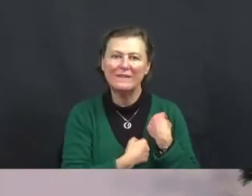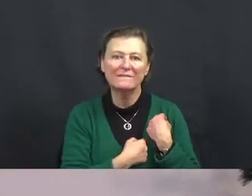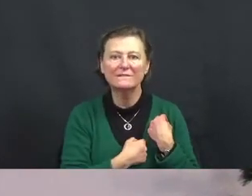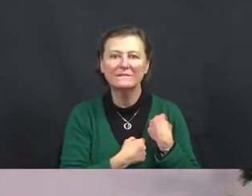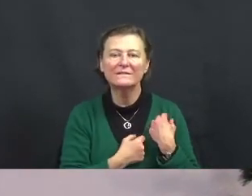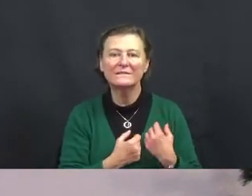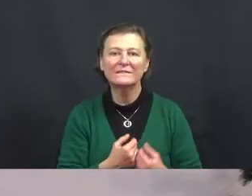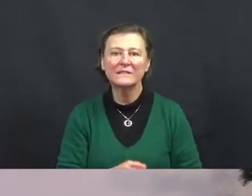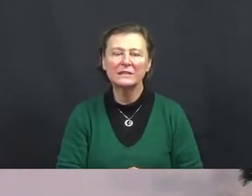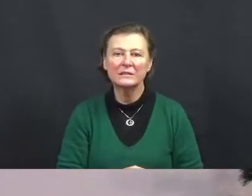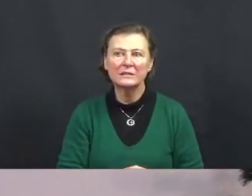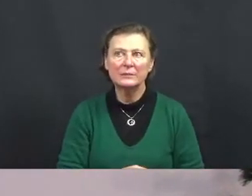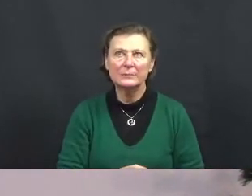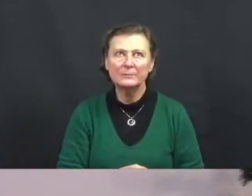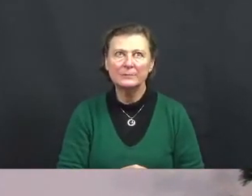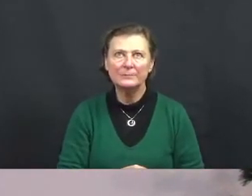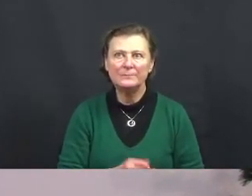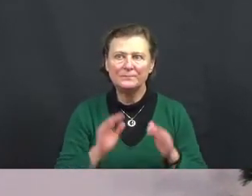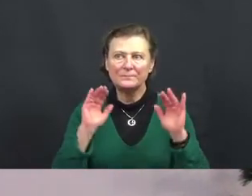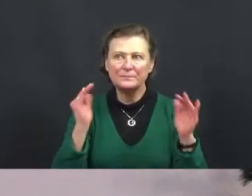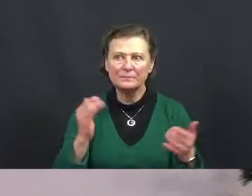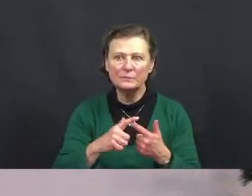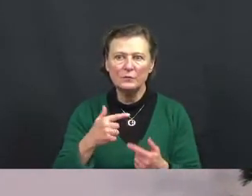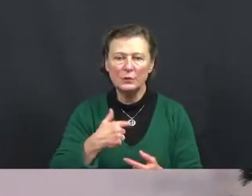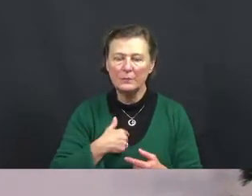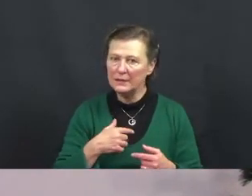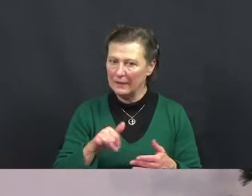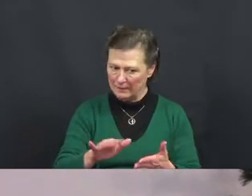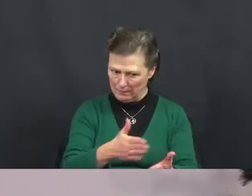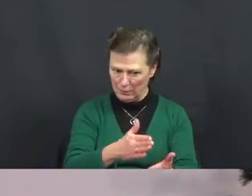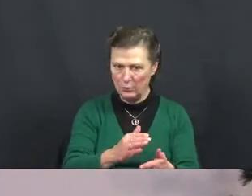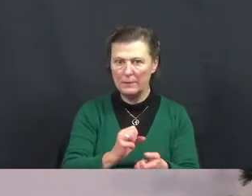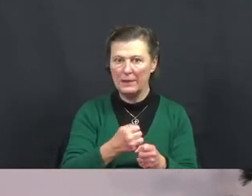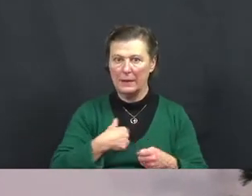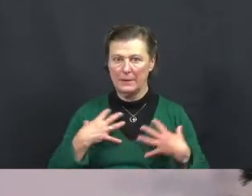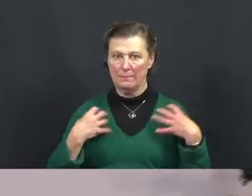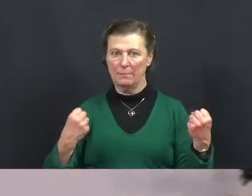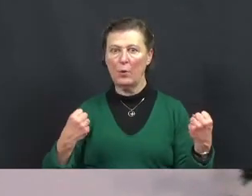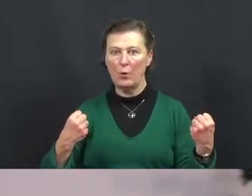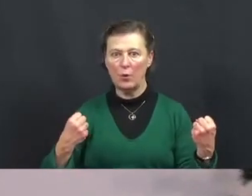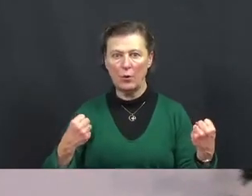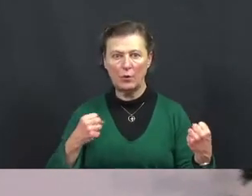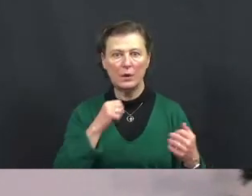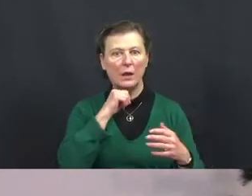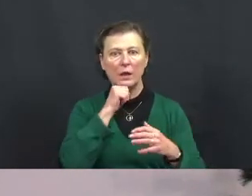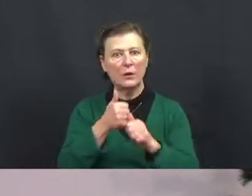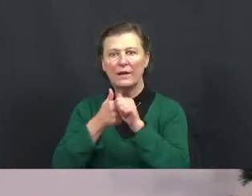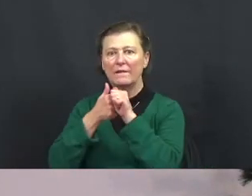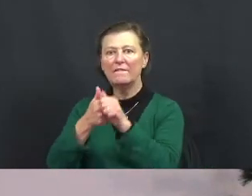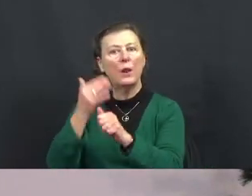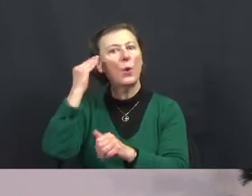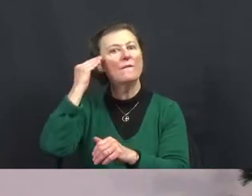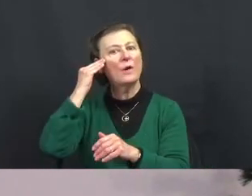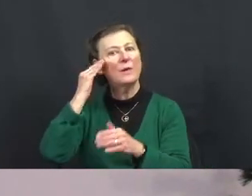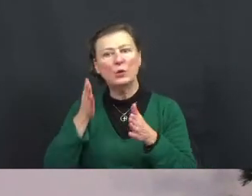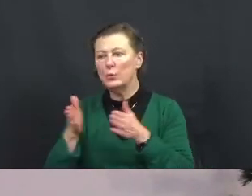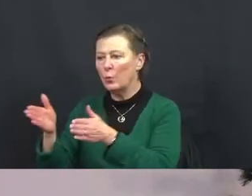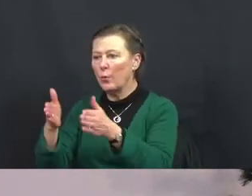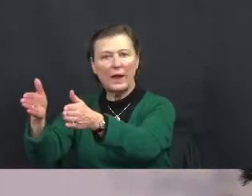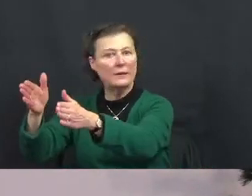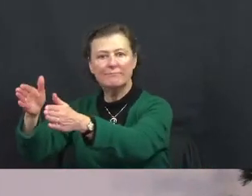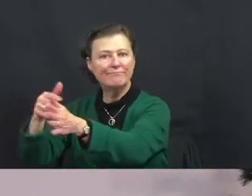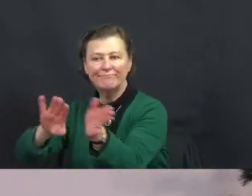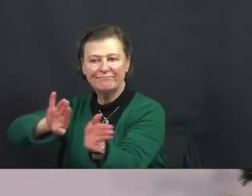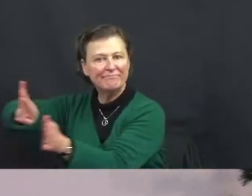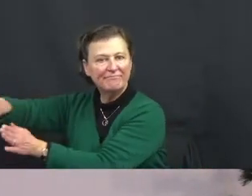It seems to me that this music emboldened me not to follow any familiar script in life. I would find my own path in